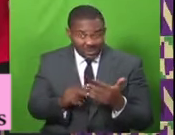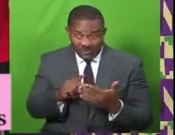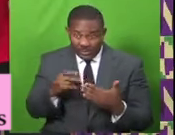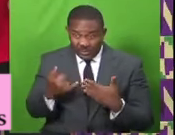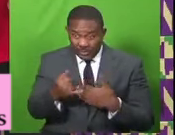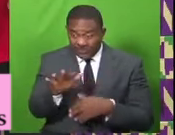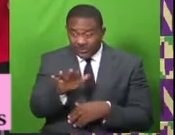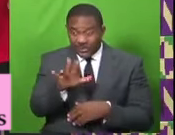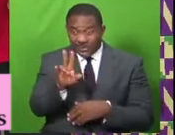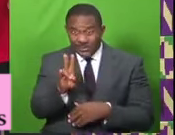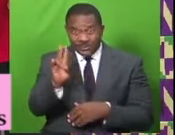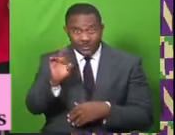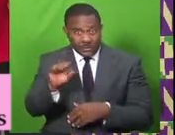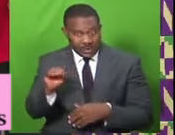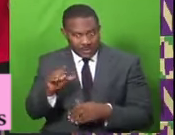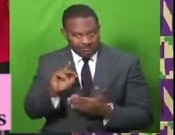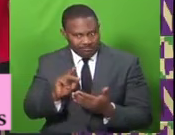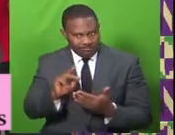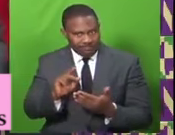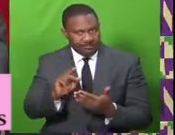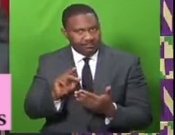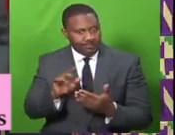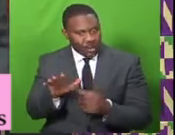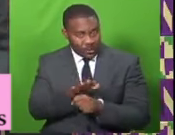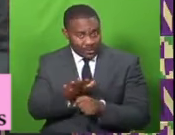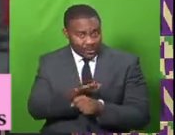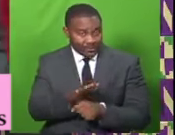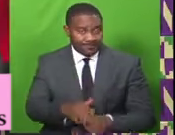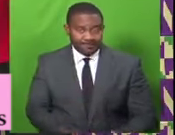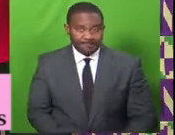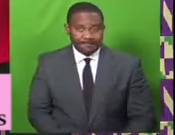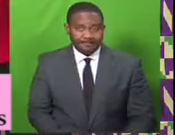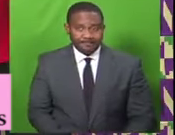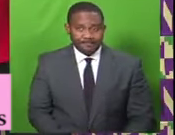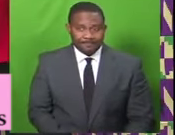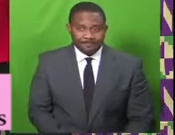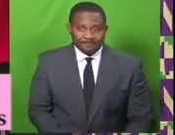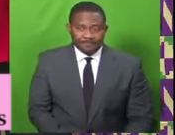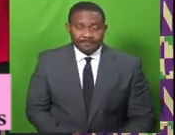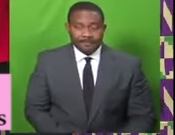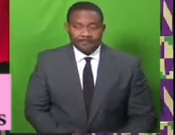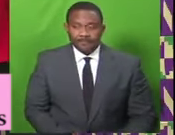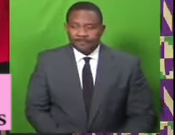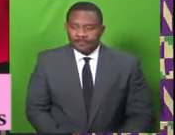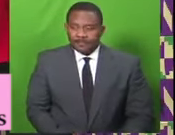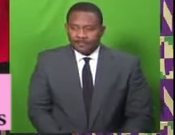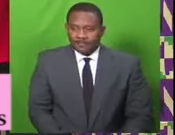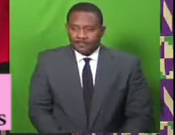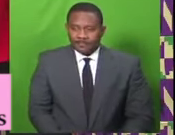completion. Mr. Speaker, we are now at the most difficult stage of